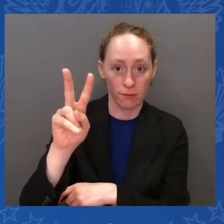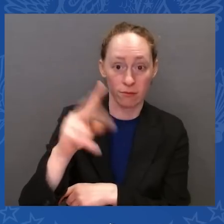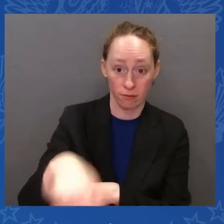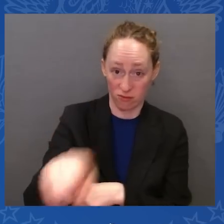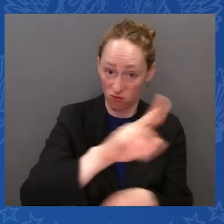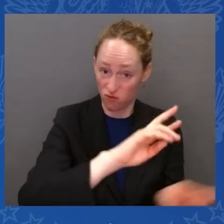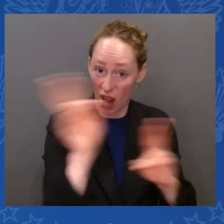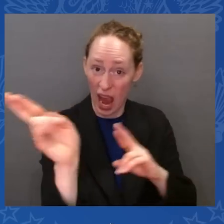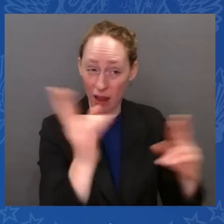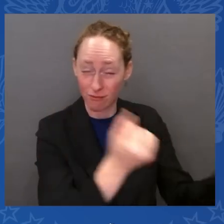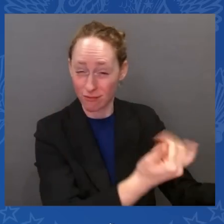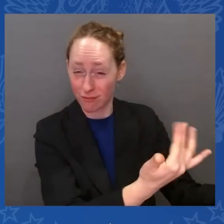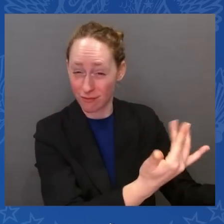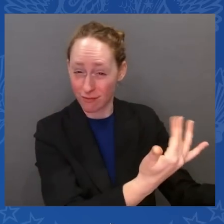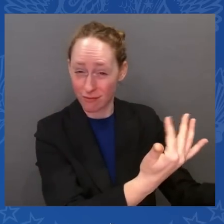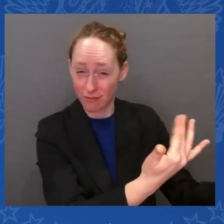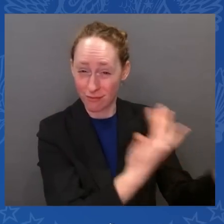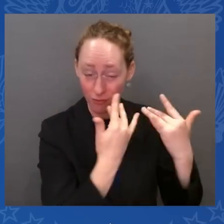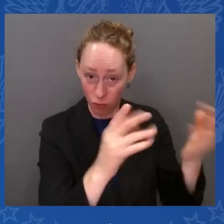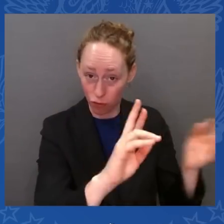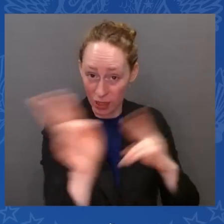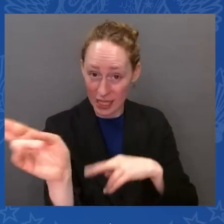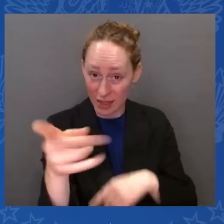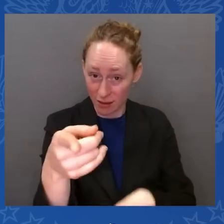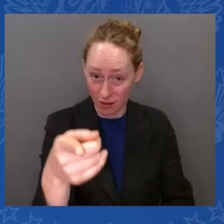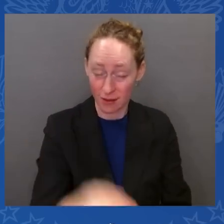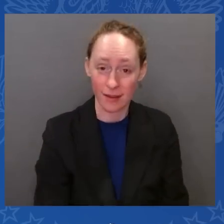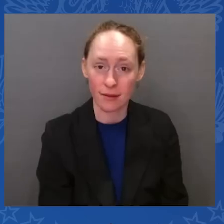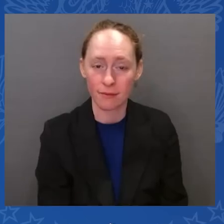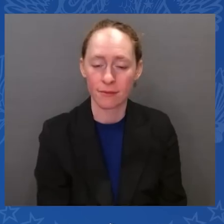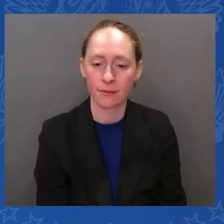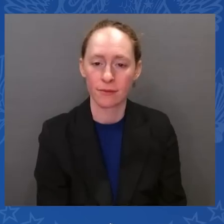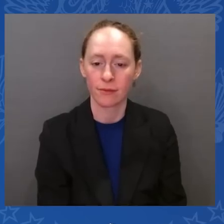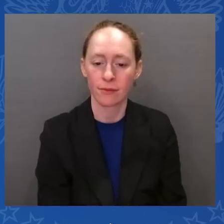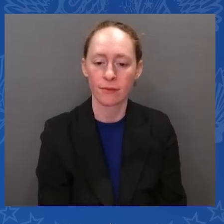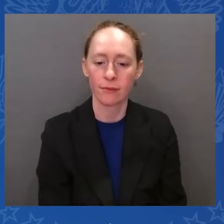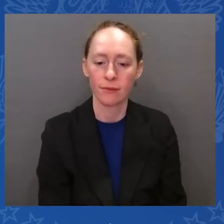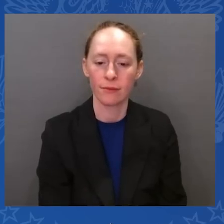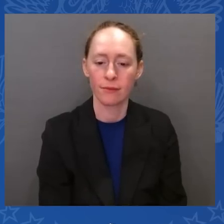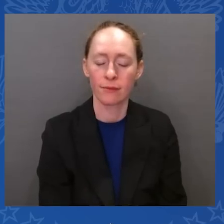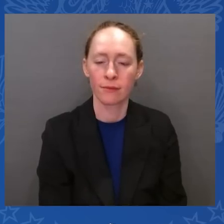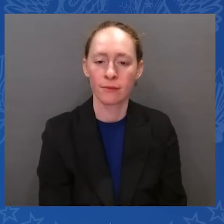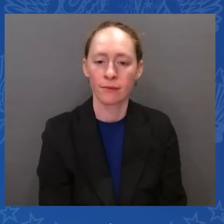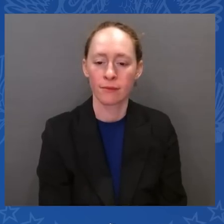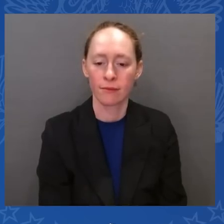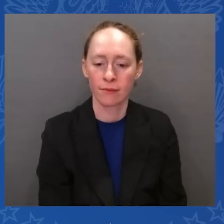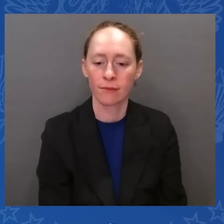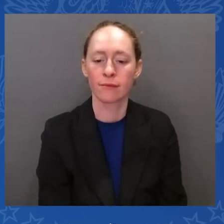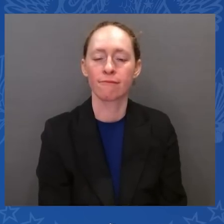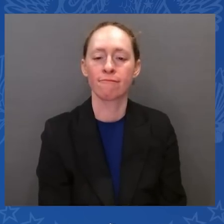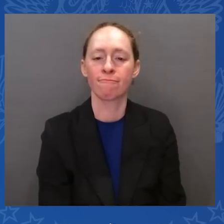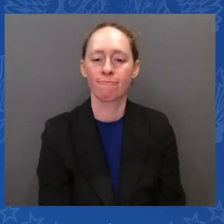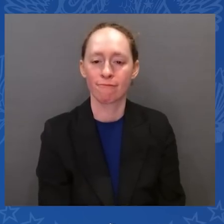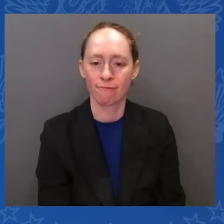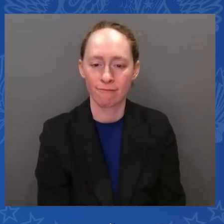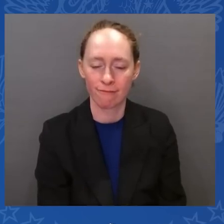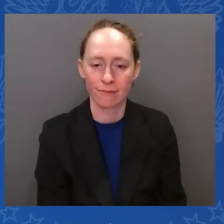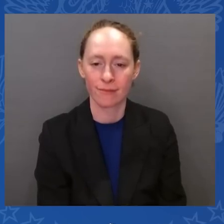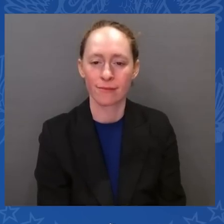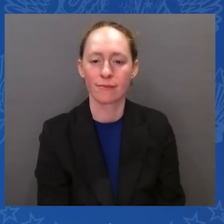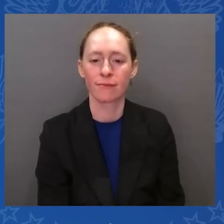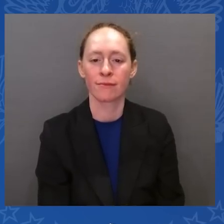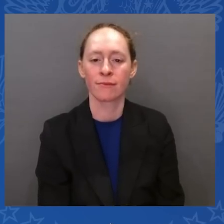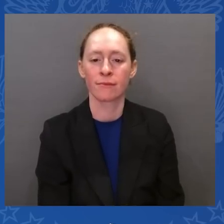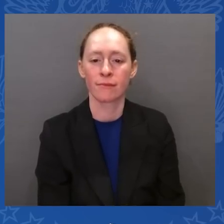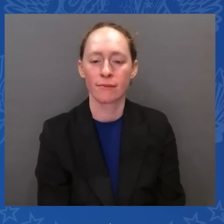okay? Title 42, is the United States ready for the surge of people that's going to come across the border